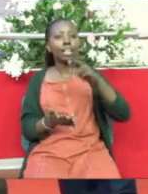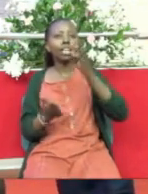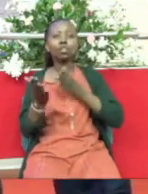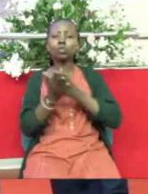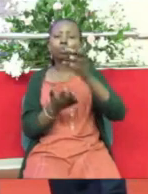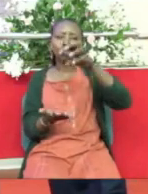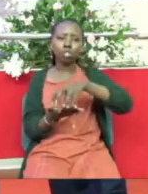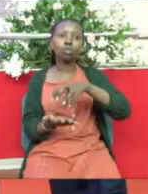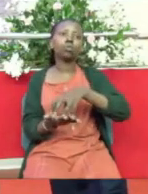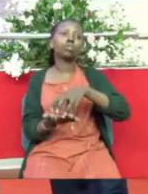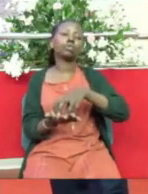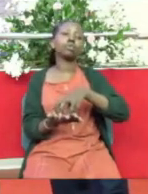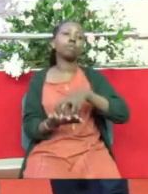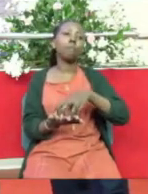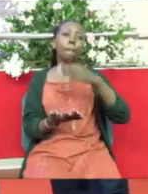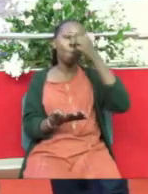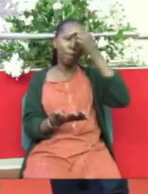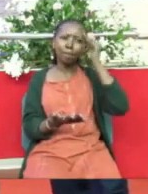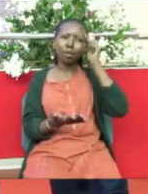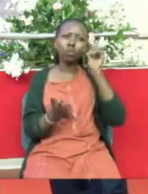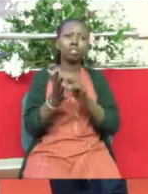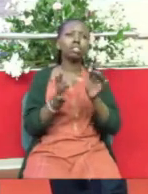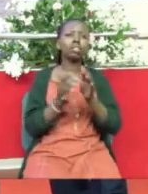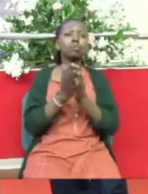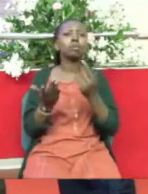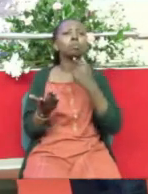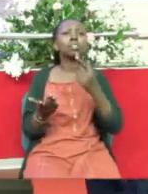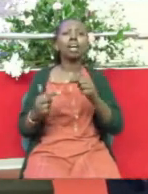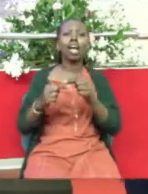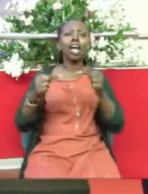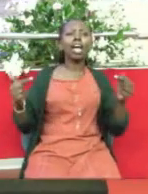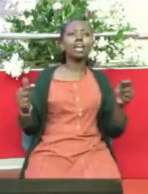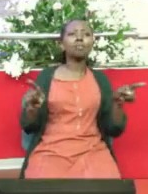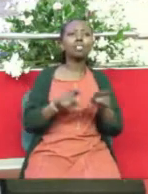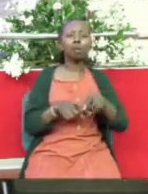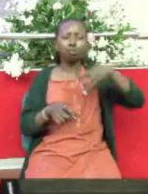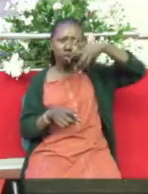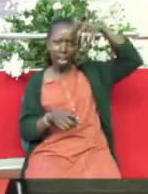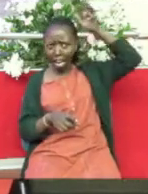circumstances. Because you know the Bible says that the enemy is like a roaring lion.